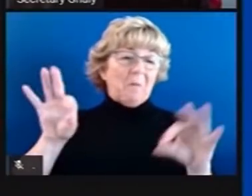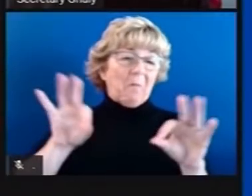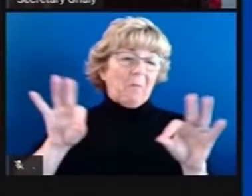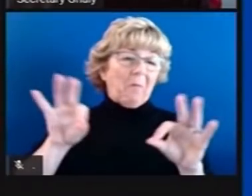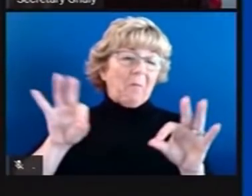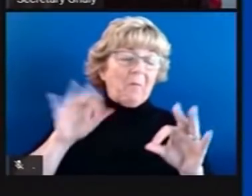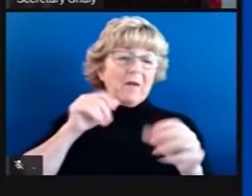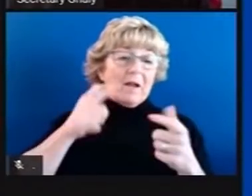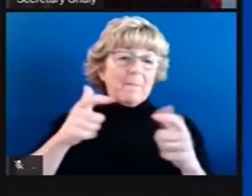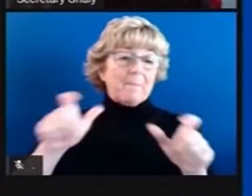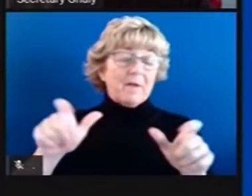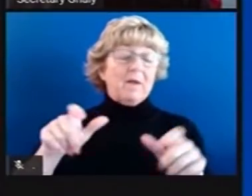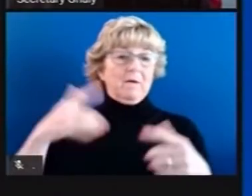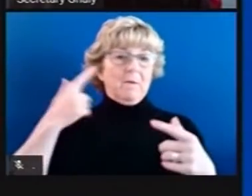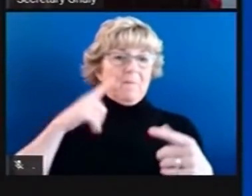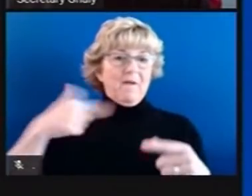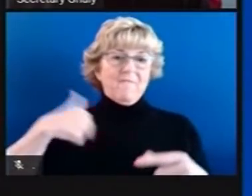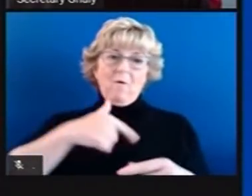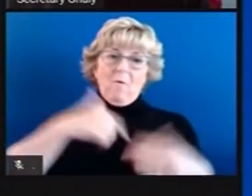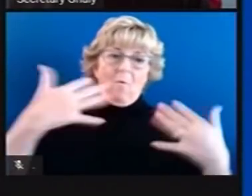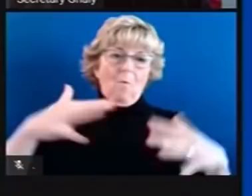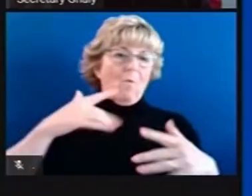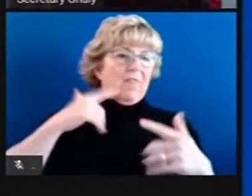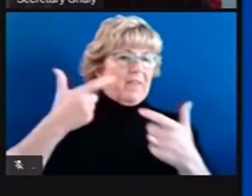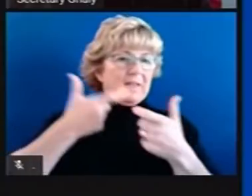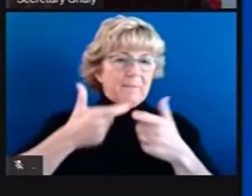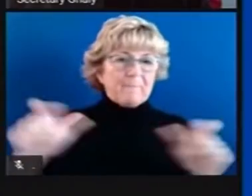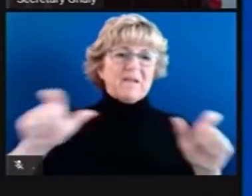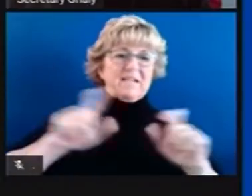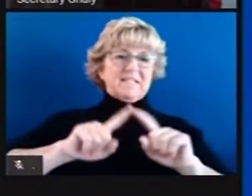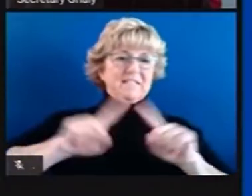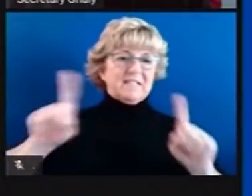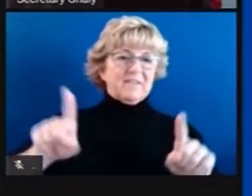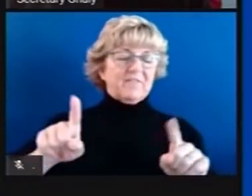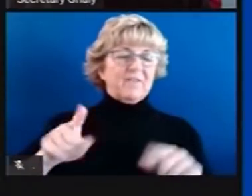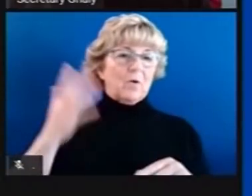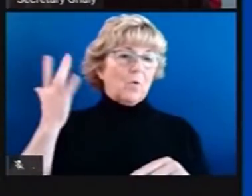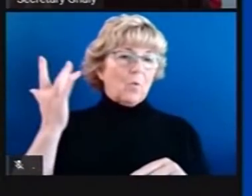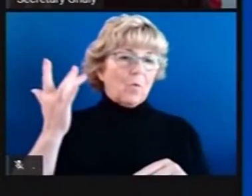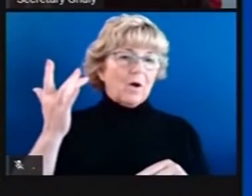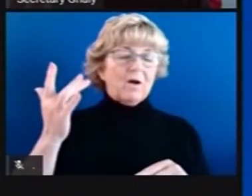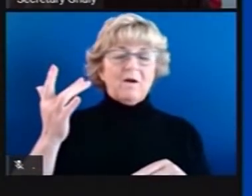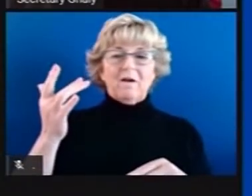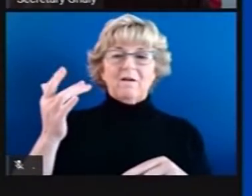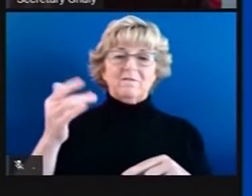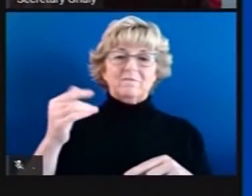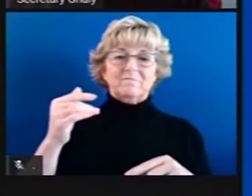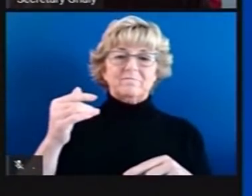difference? For us, it's a major difference. That means that, instead of